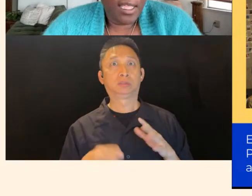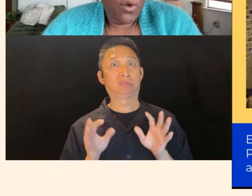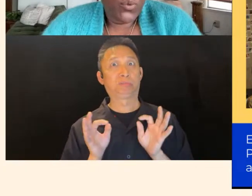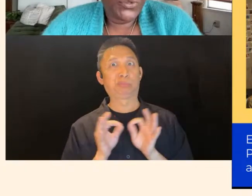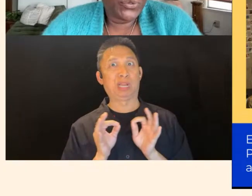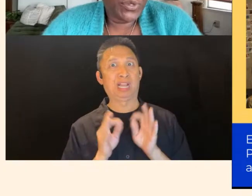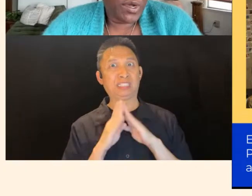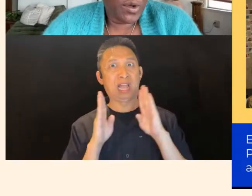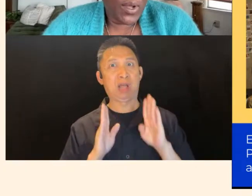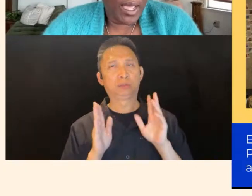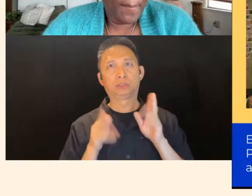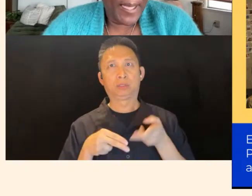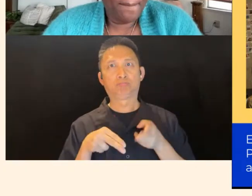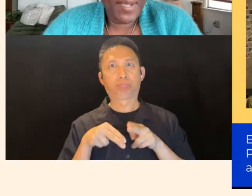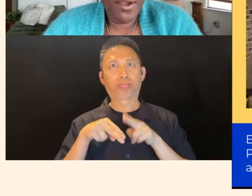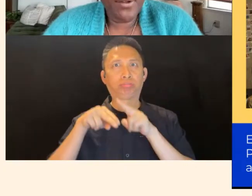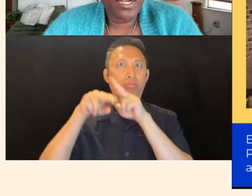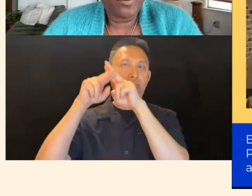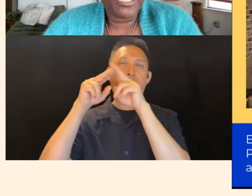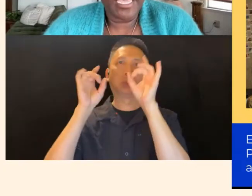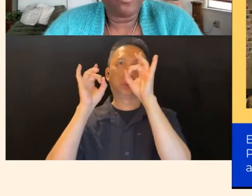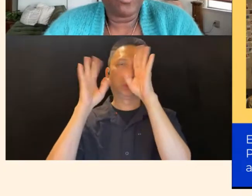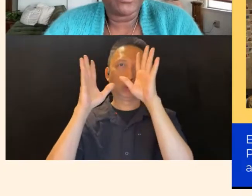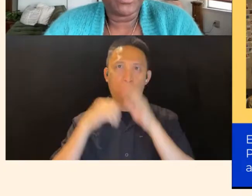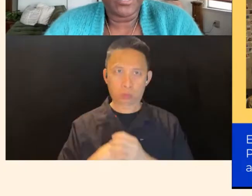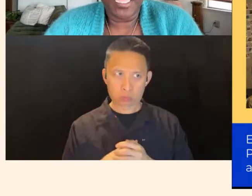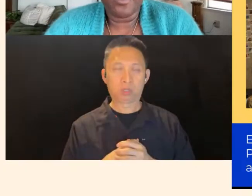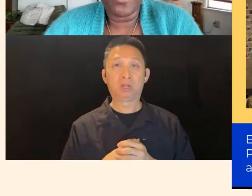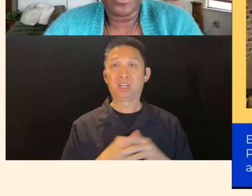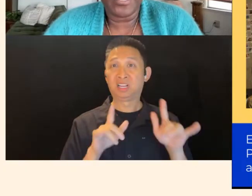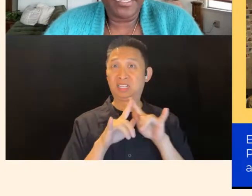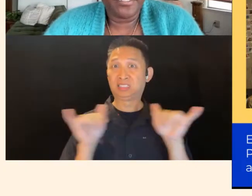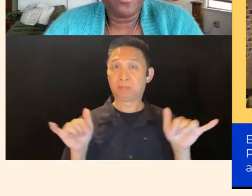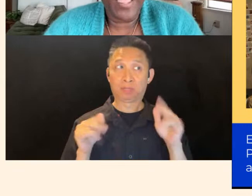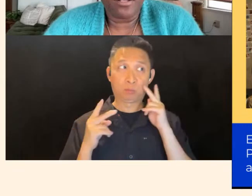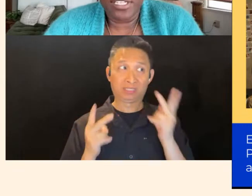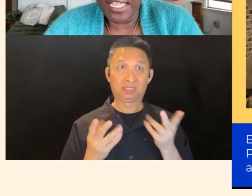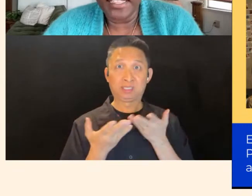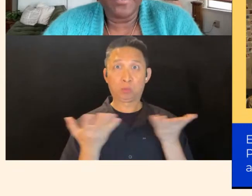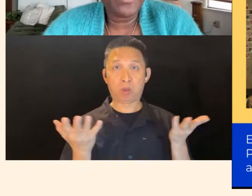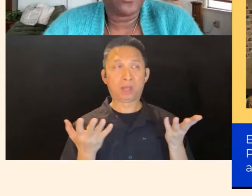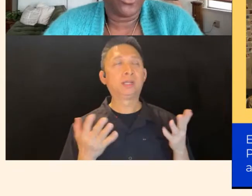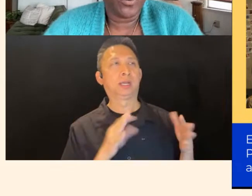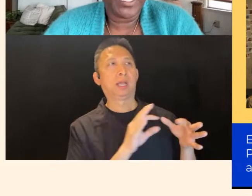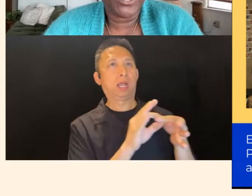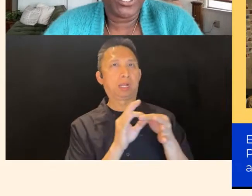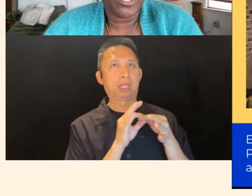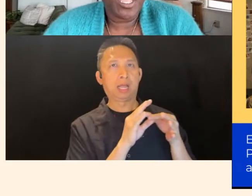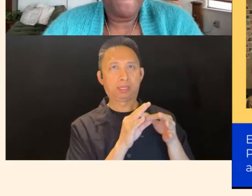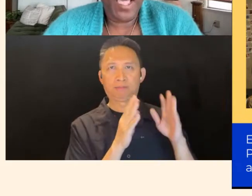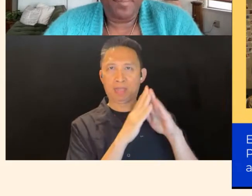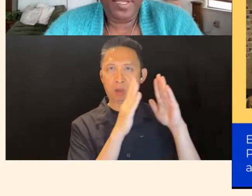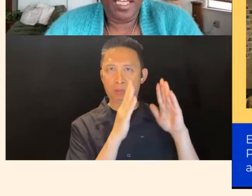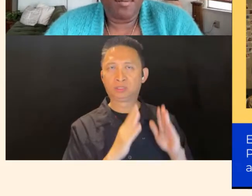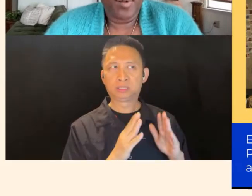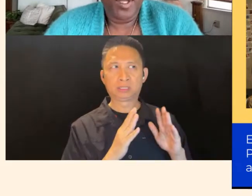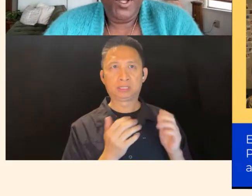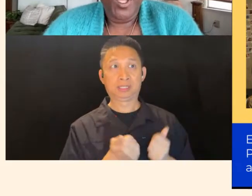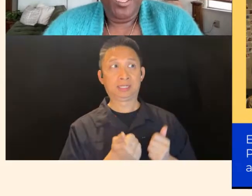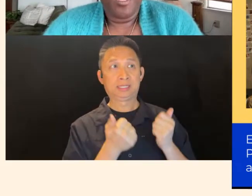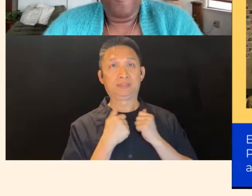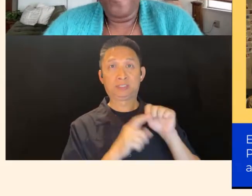skyrocketing. What you saw in parallel with that was a lot of collective housing and living situations popping